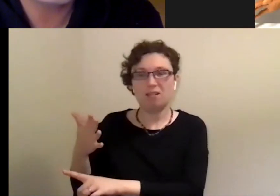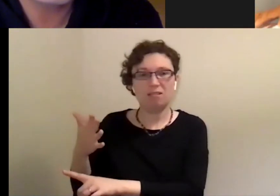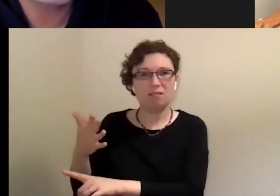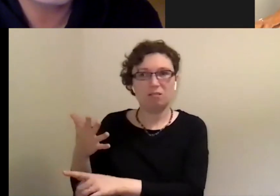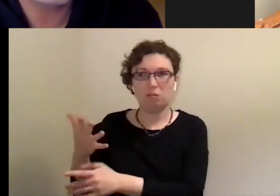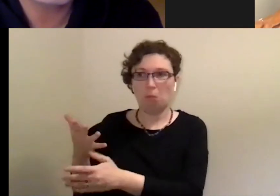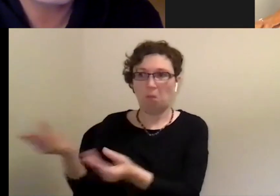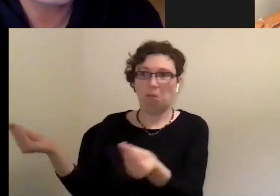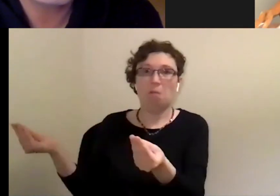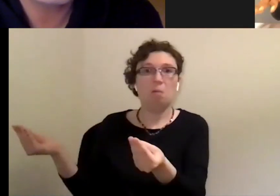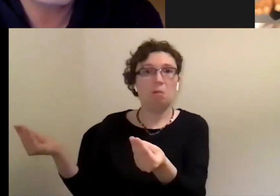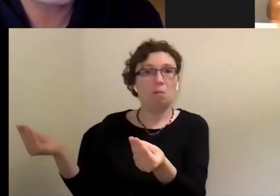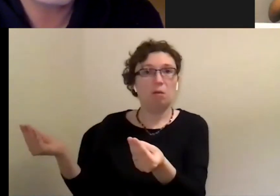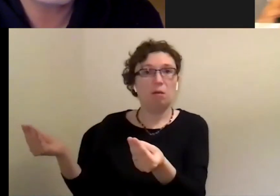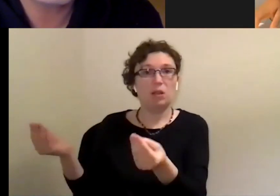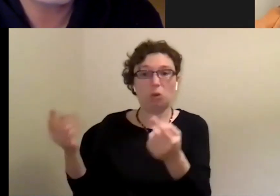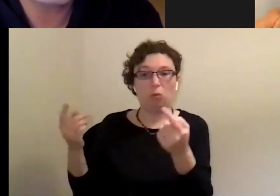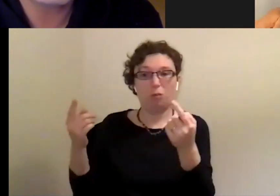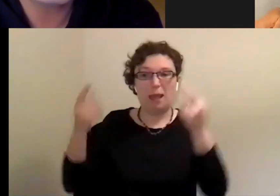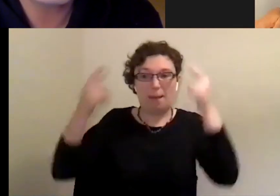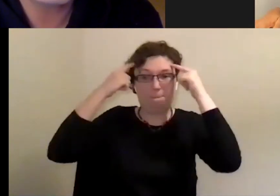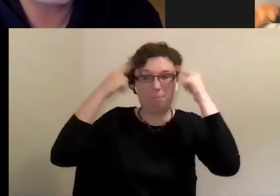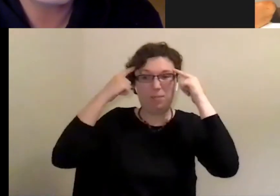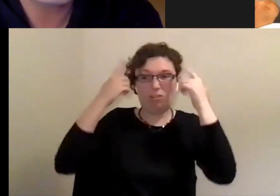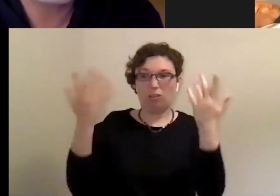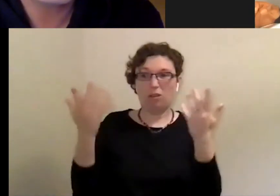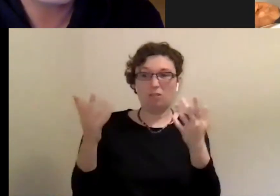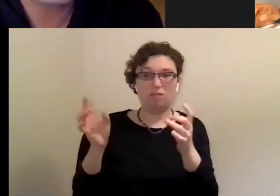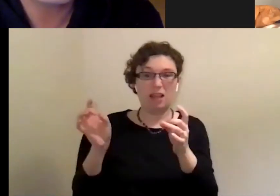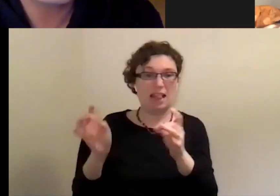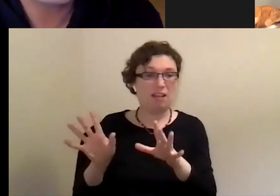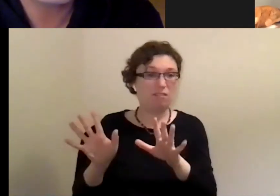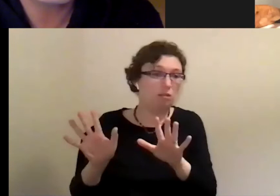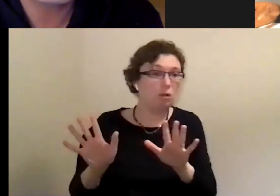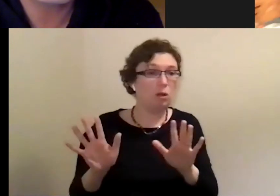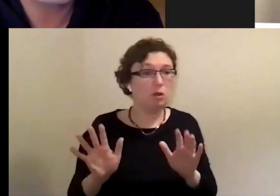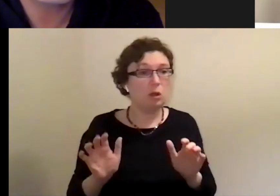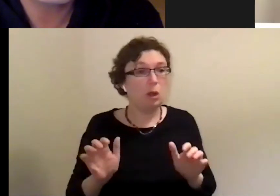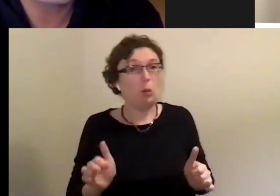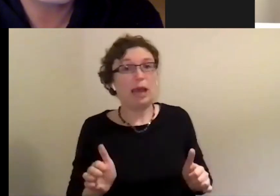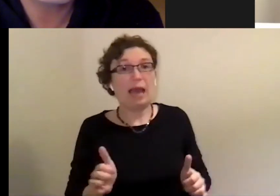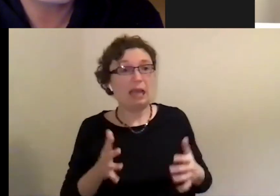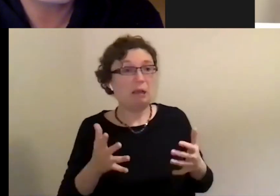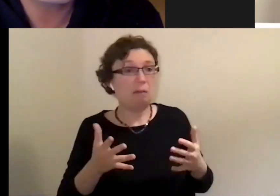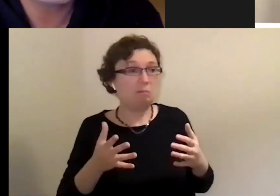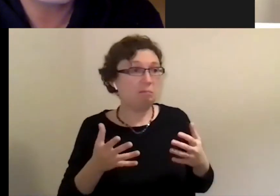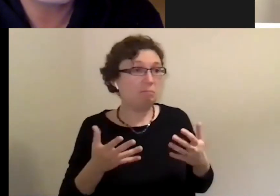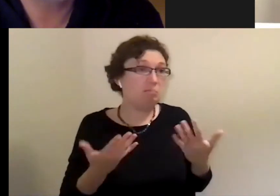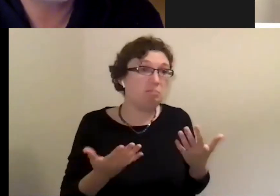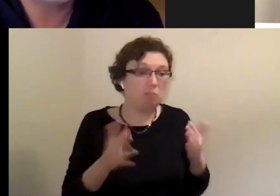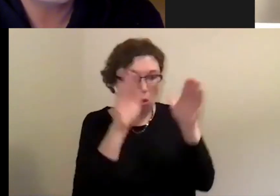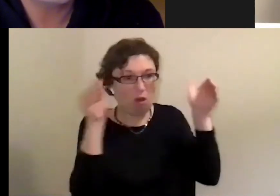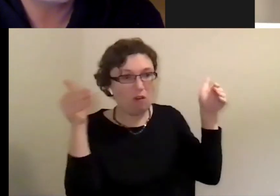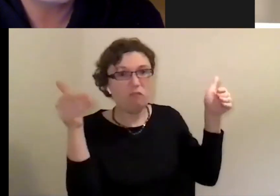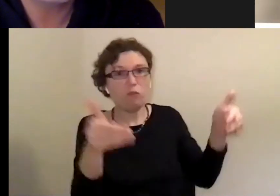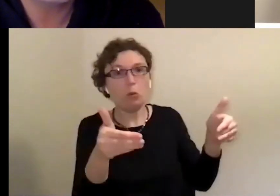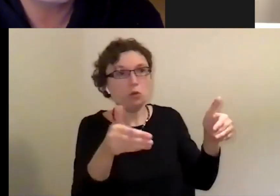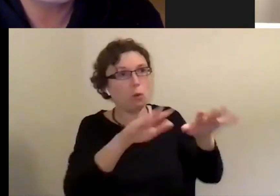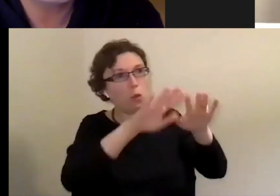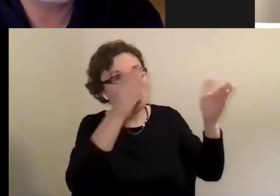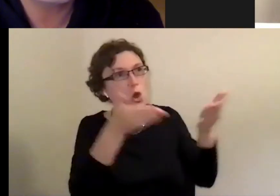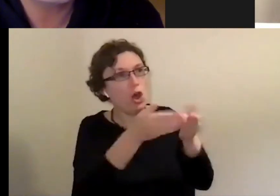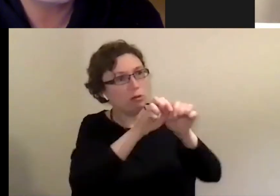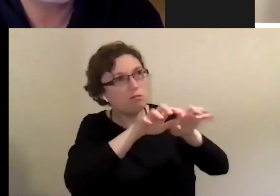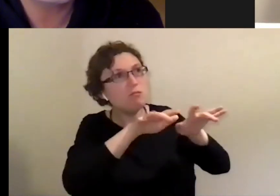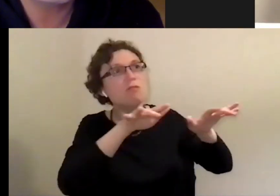that really and focused on the bigger picture, because I could spend ages trying to convince my best friend just